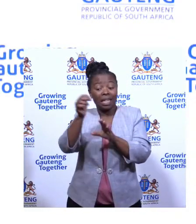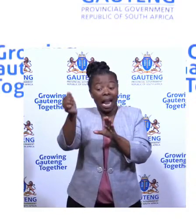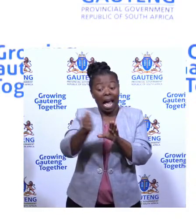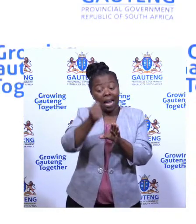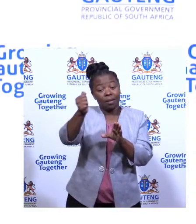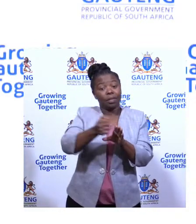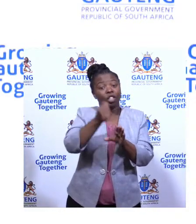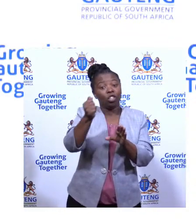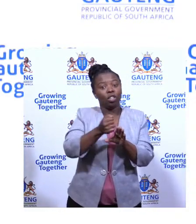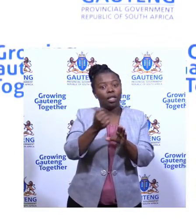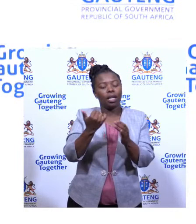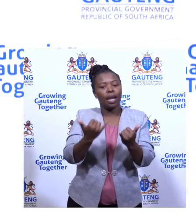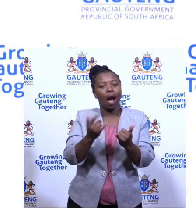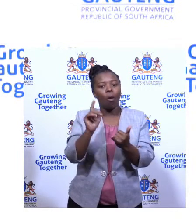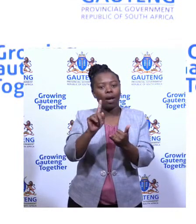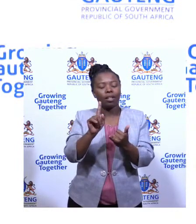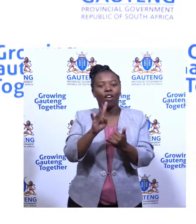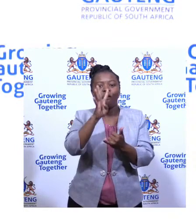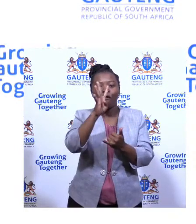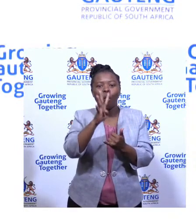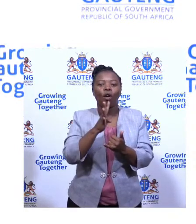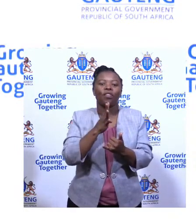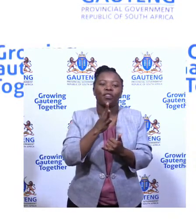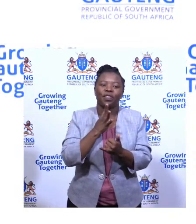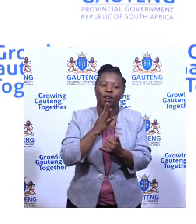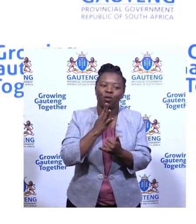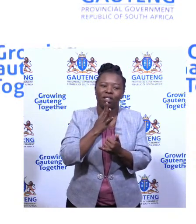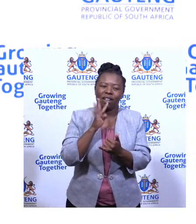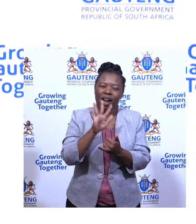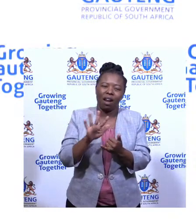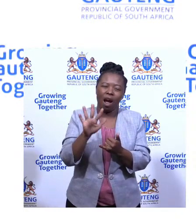now are, just around 4,000.